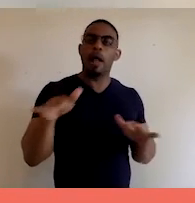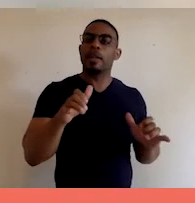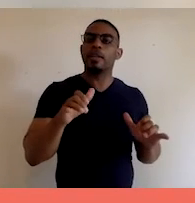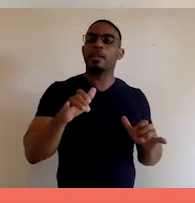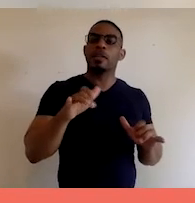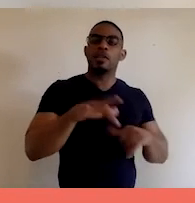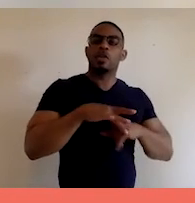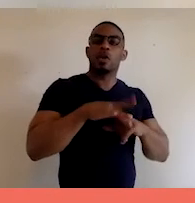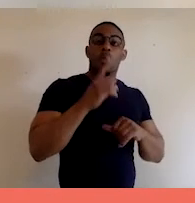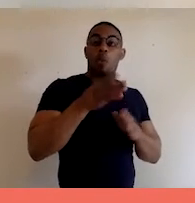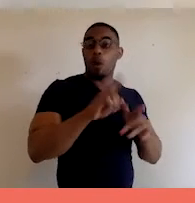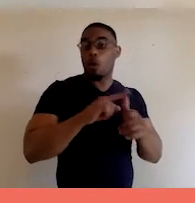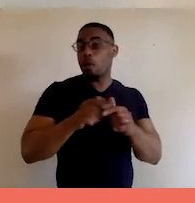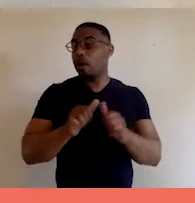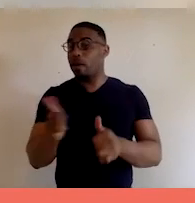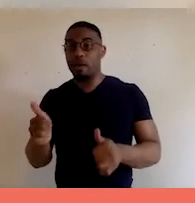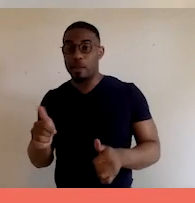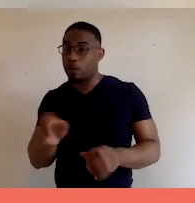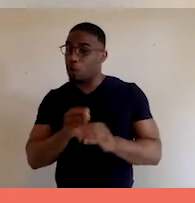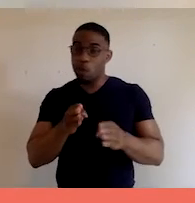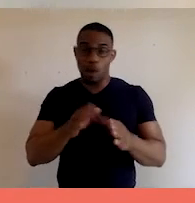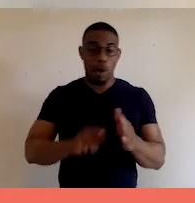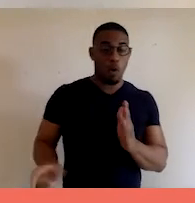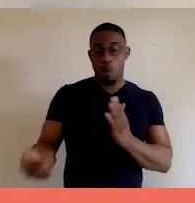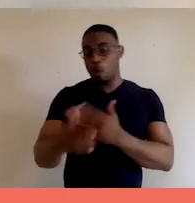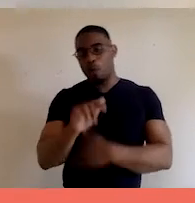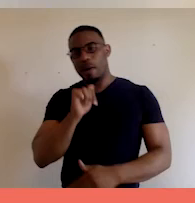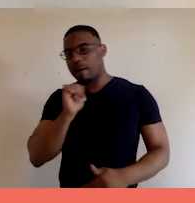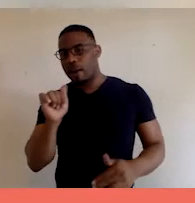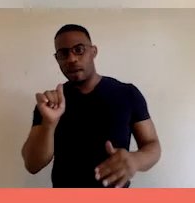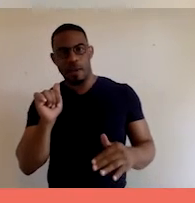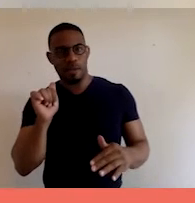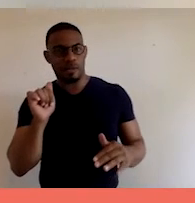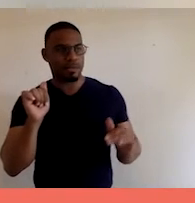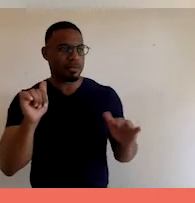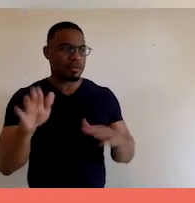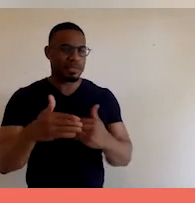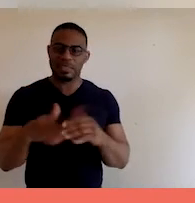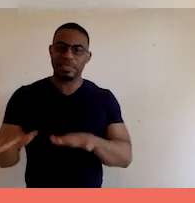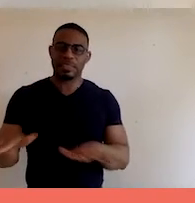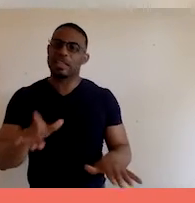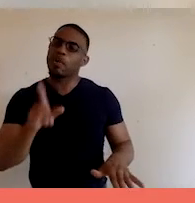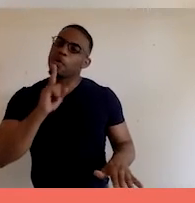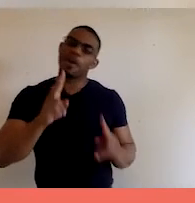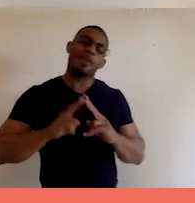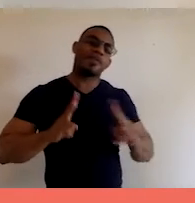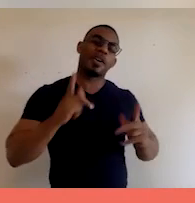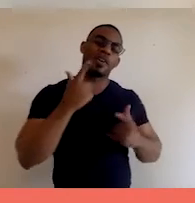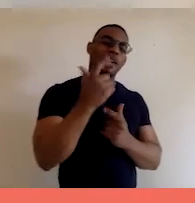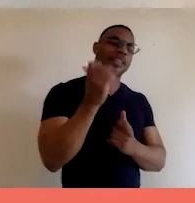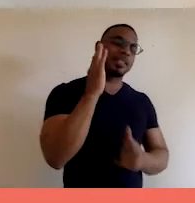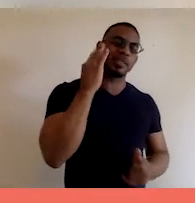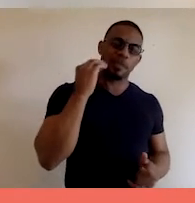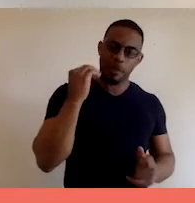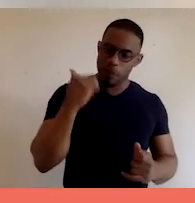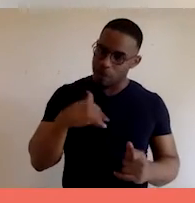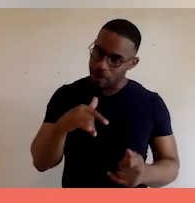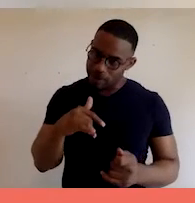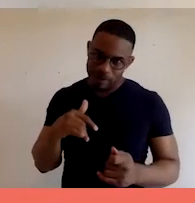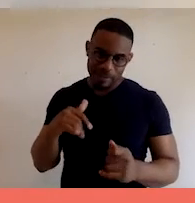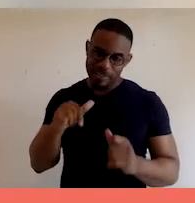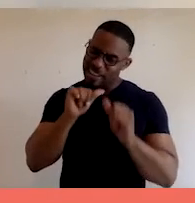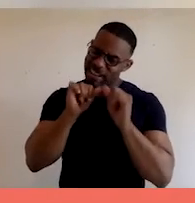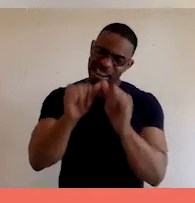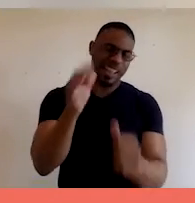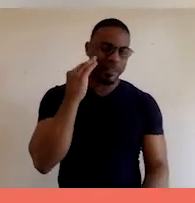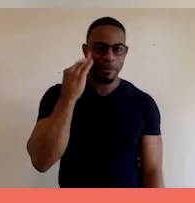universe one way or another. There's no way around it, and we will not go gracefully. It will be a very interesting experience and be the last